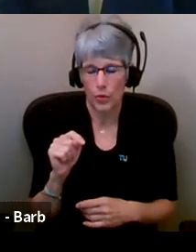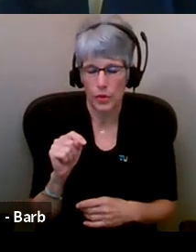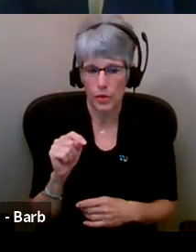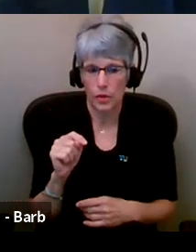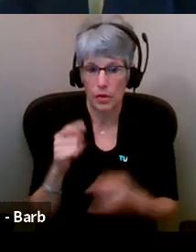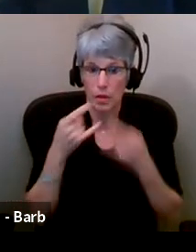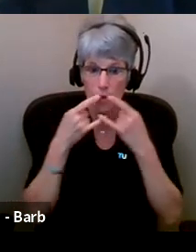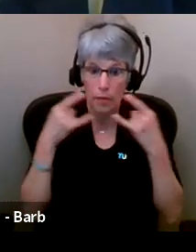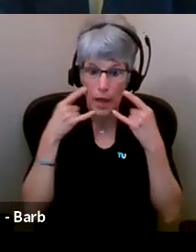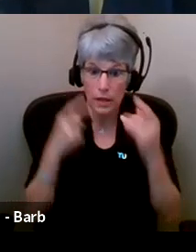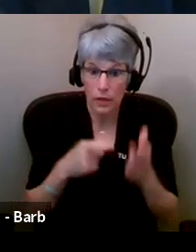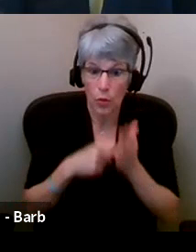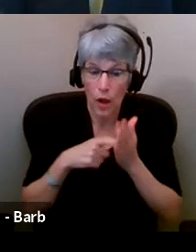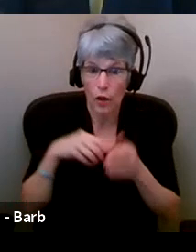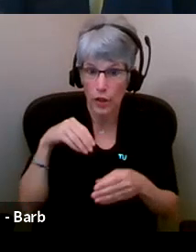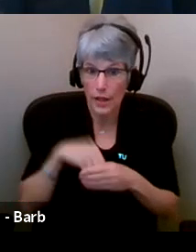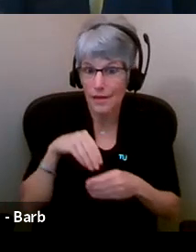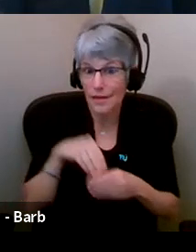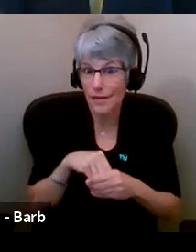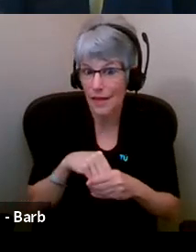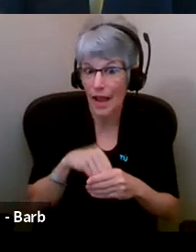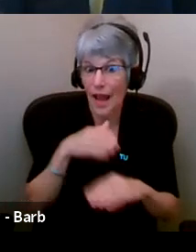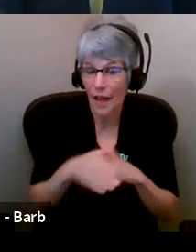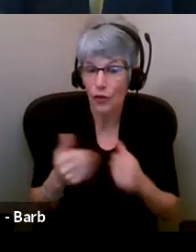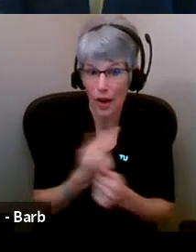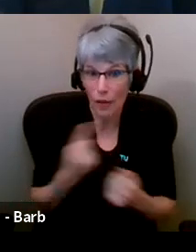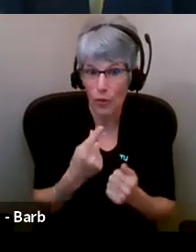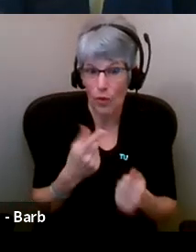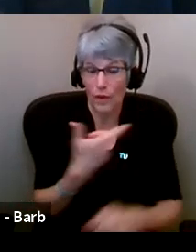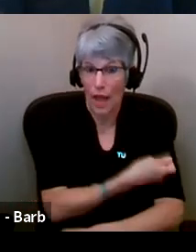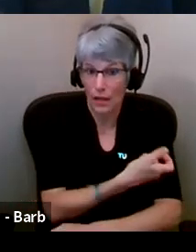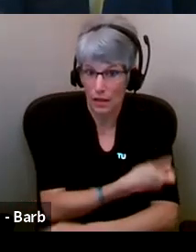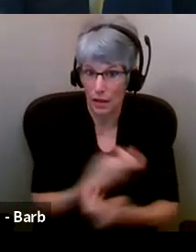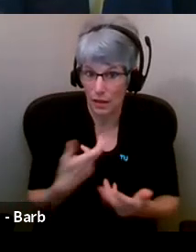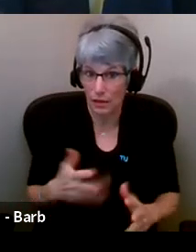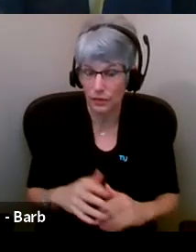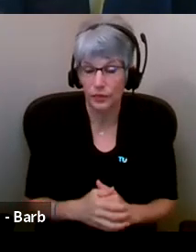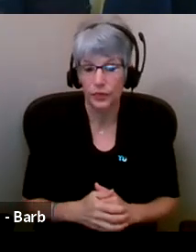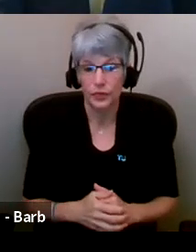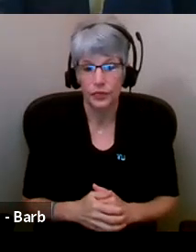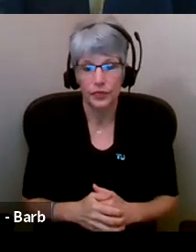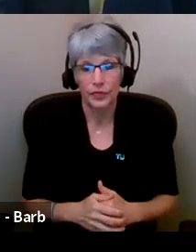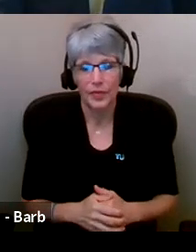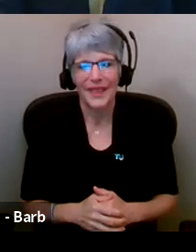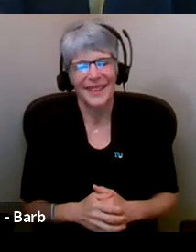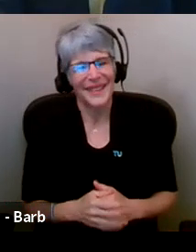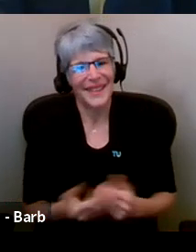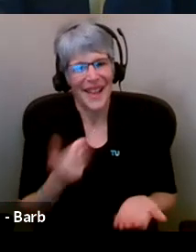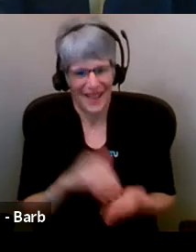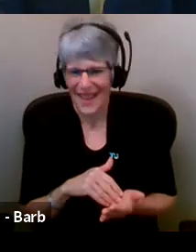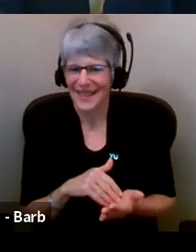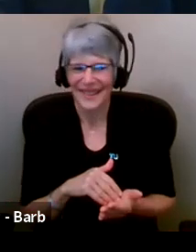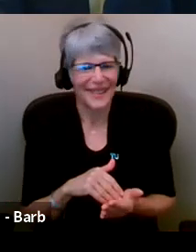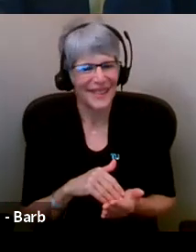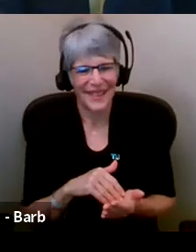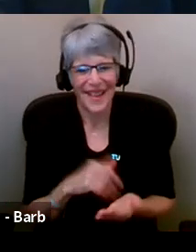masking be required inside once everyone is vaccinated? So once again, I just have to